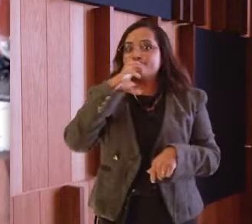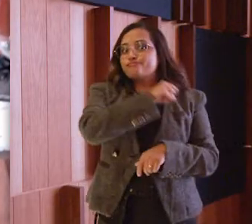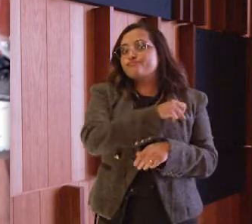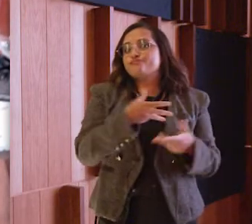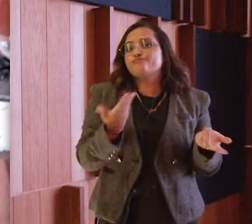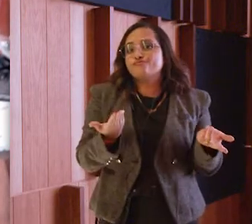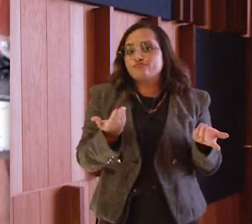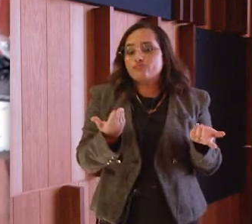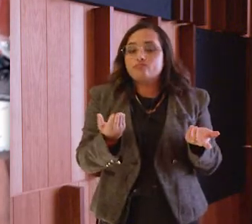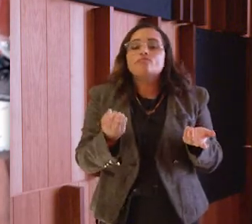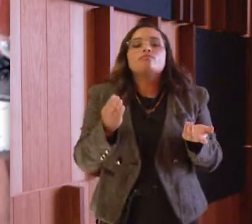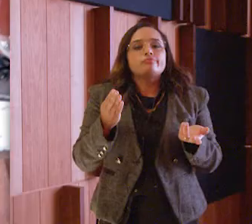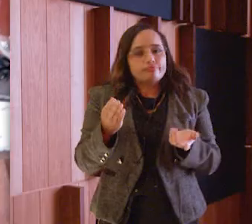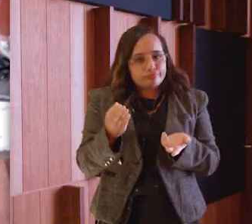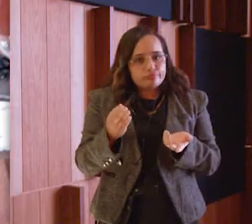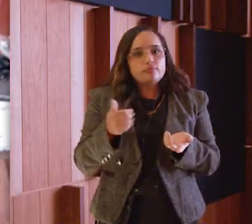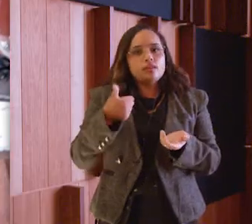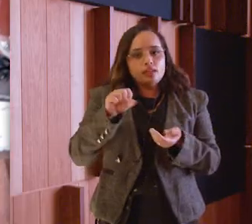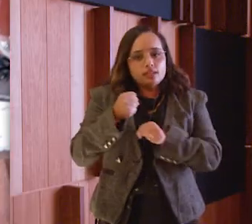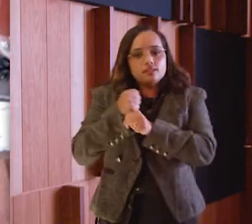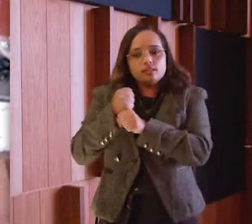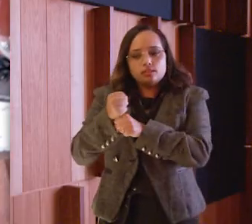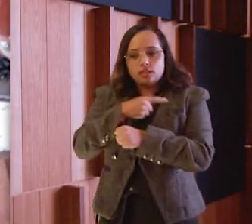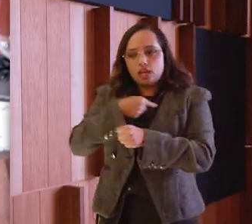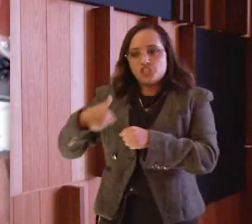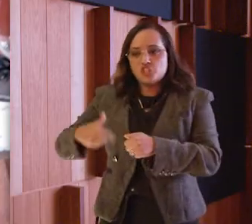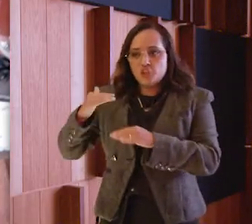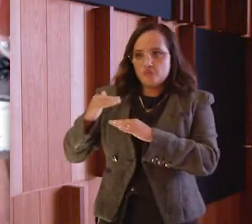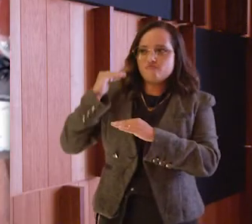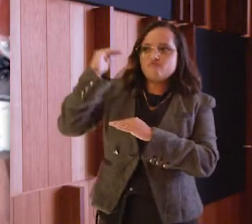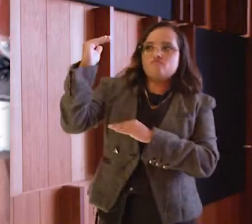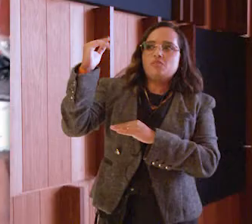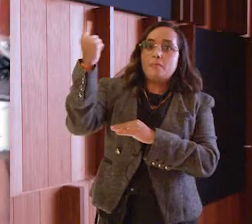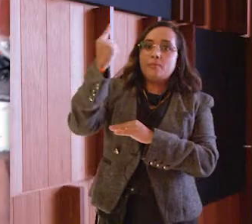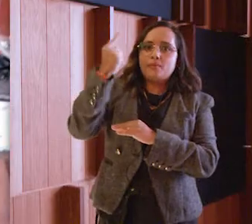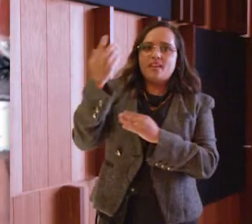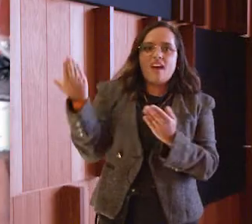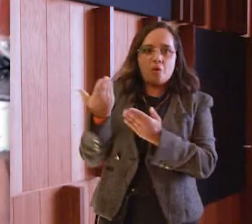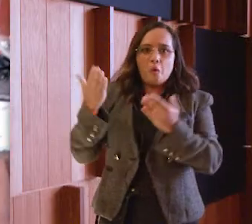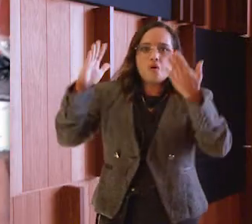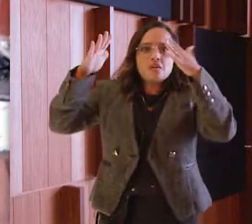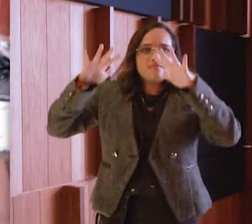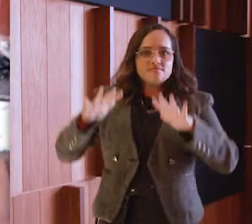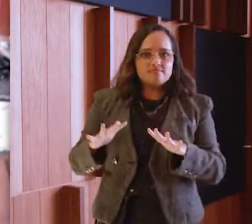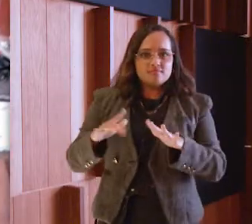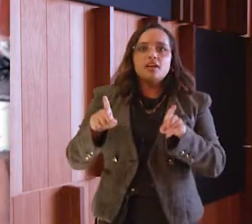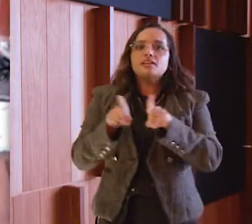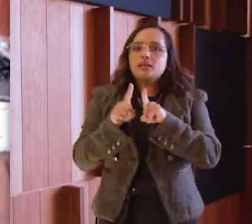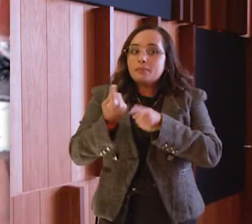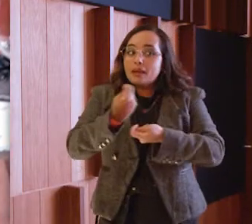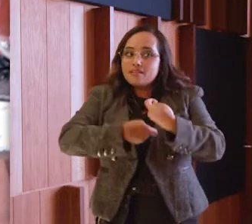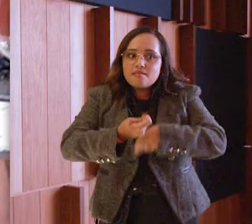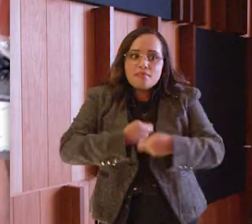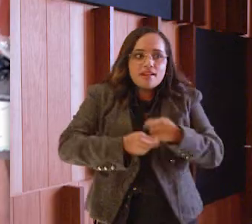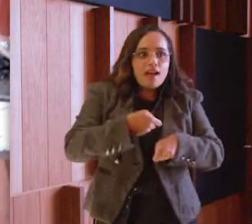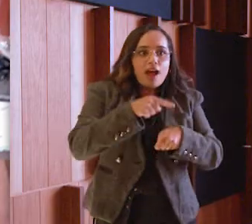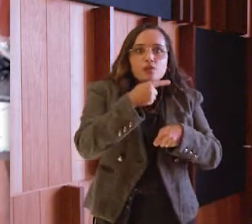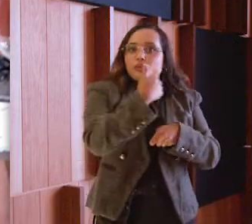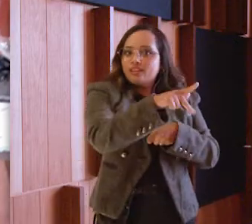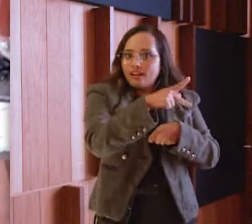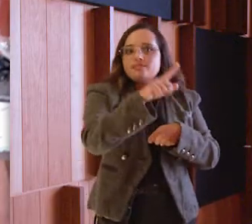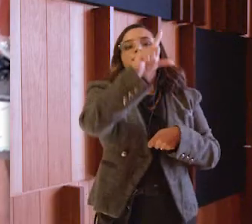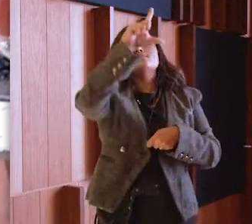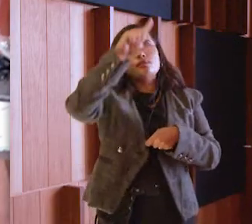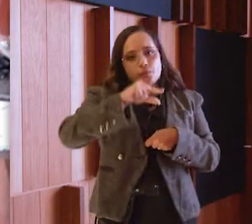Chinese champions' market value have dropped by 70%. So the situation is changing very quickly. In the US